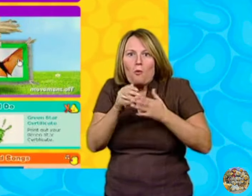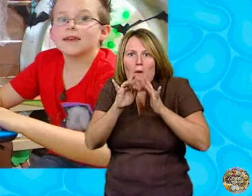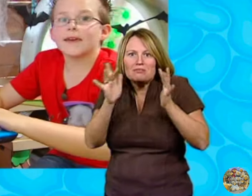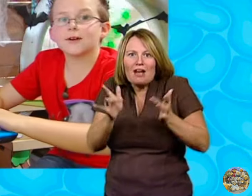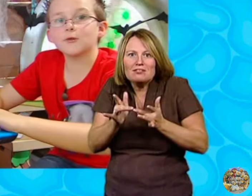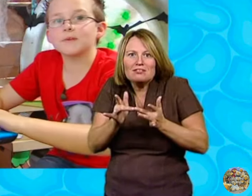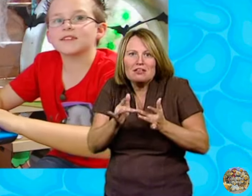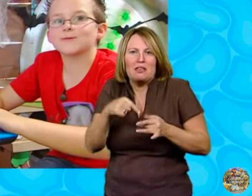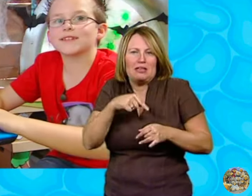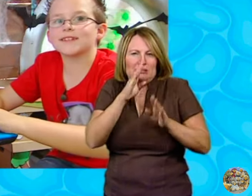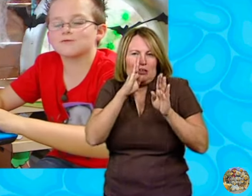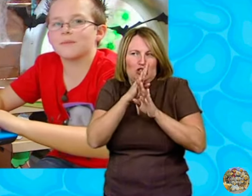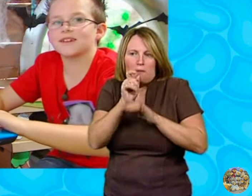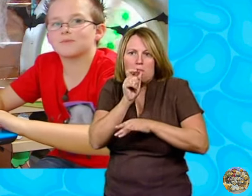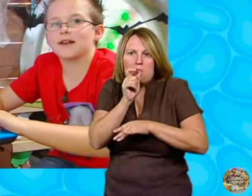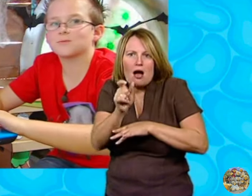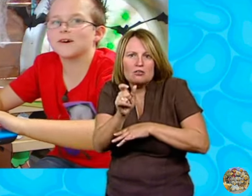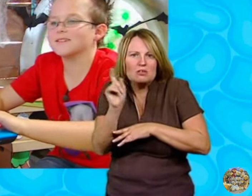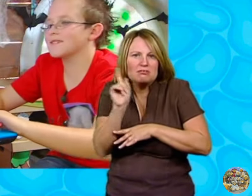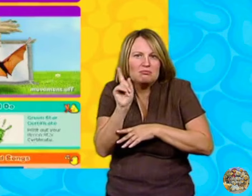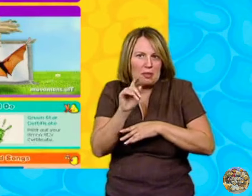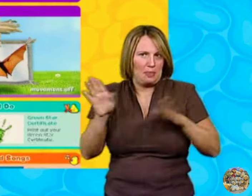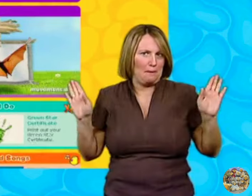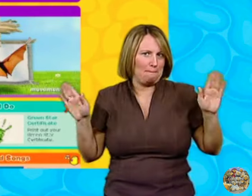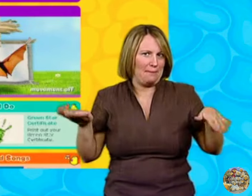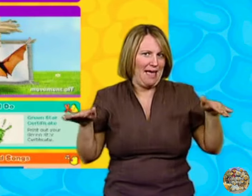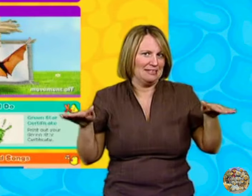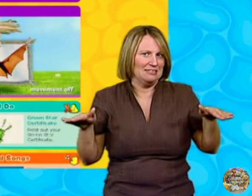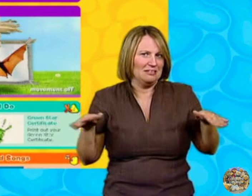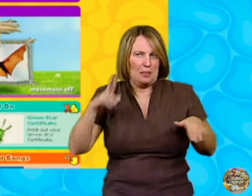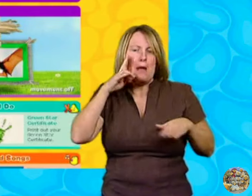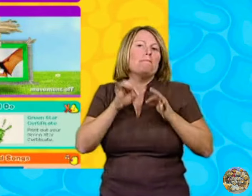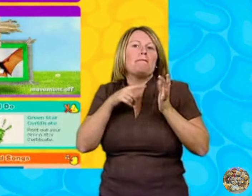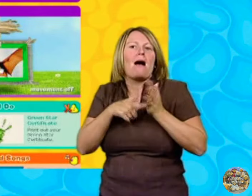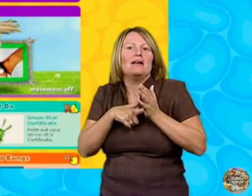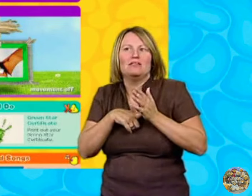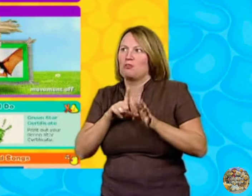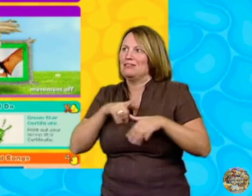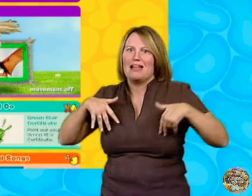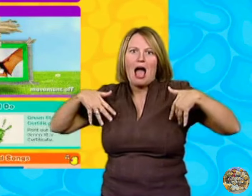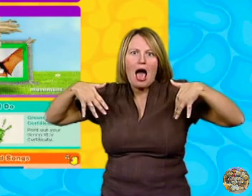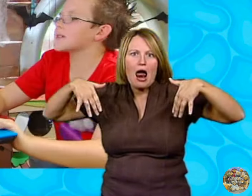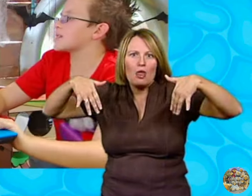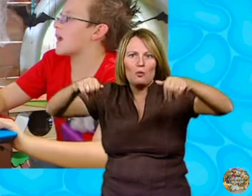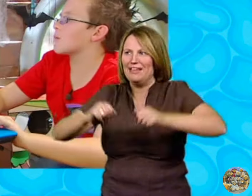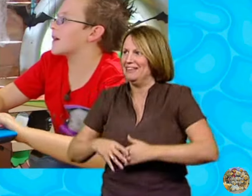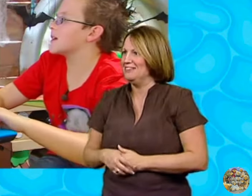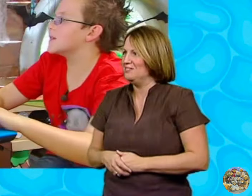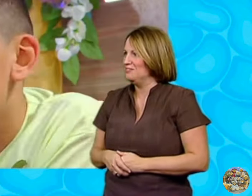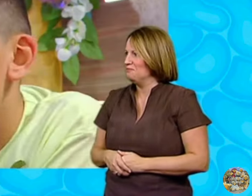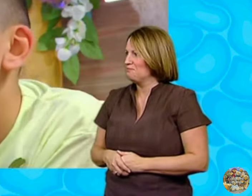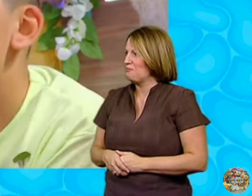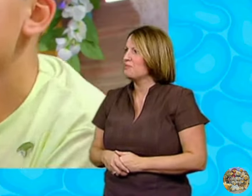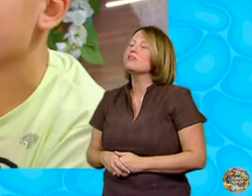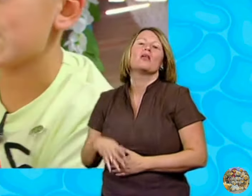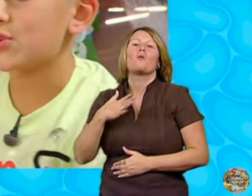website. It could be this week's secret picture password. Or it could be the bat. I think it's the bat because it's Halloween.